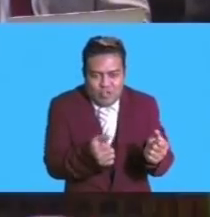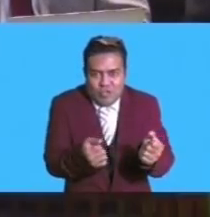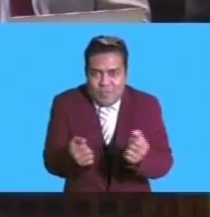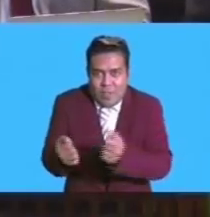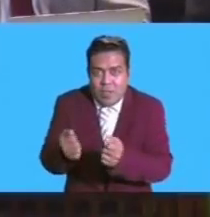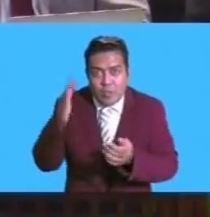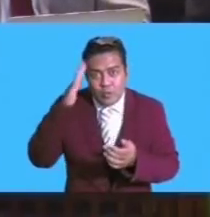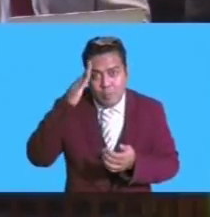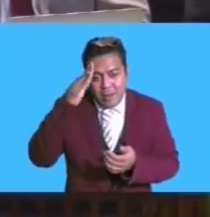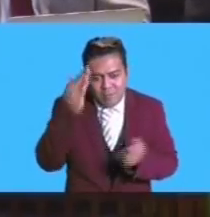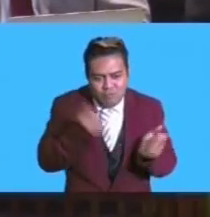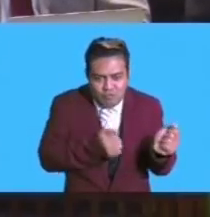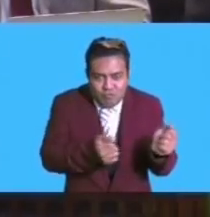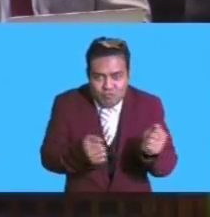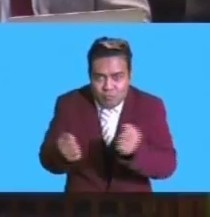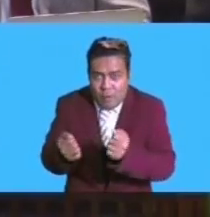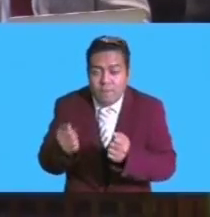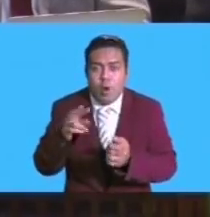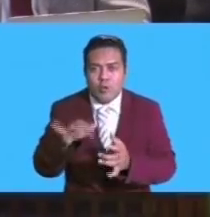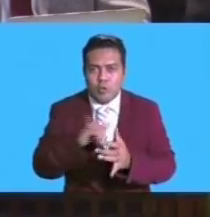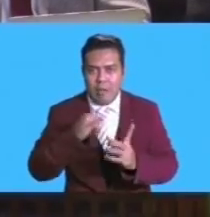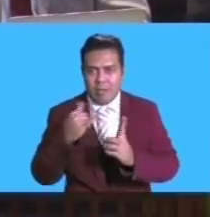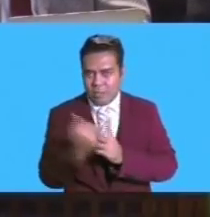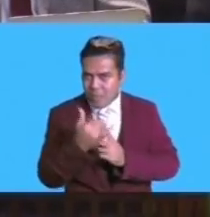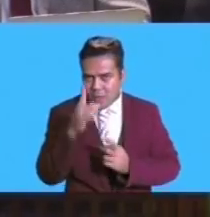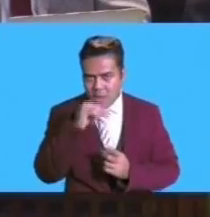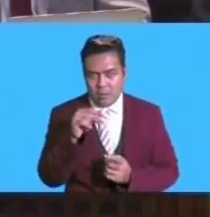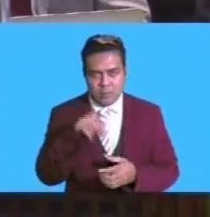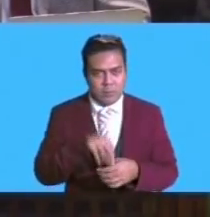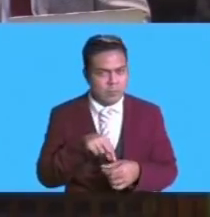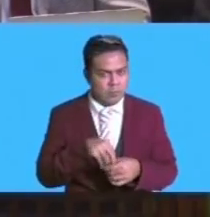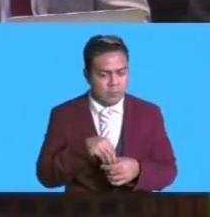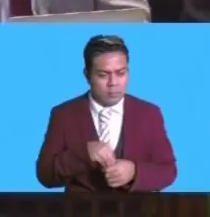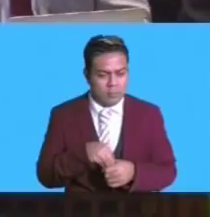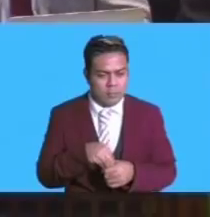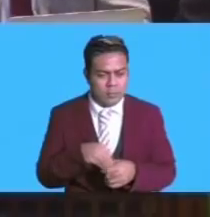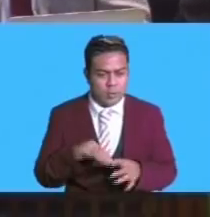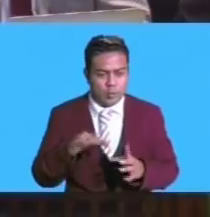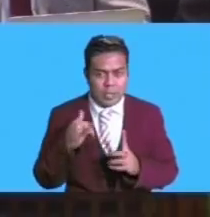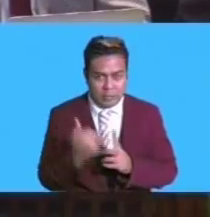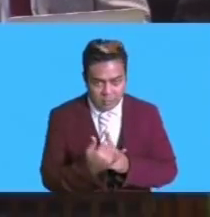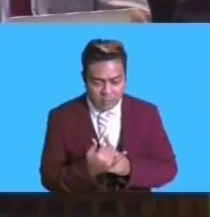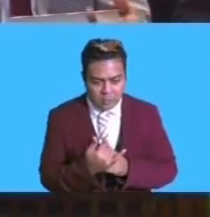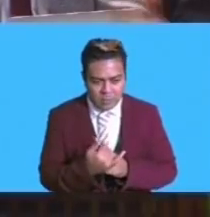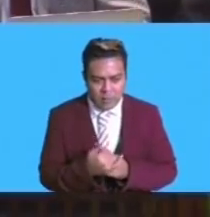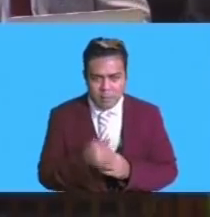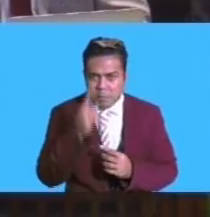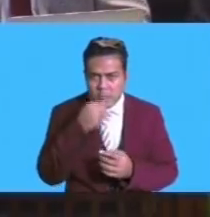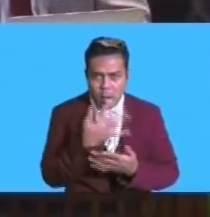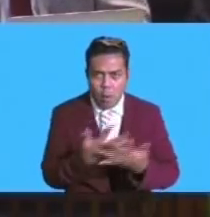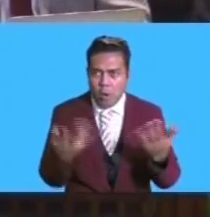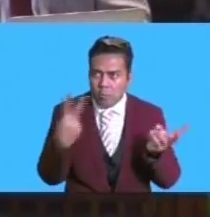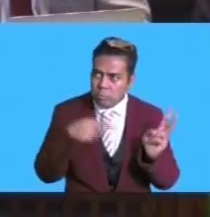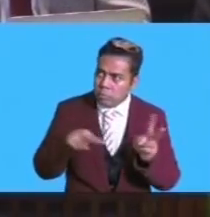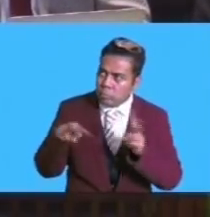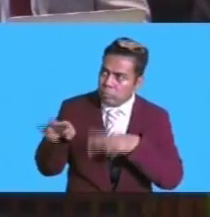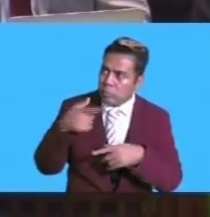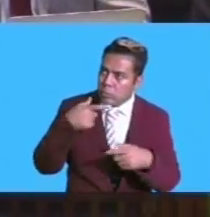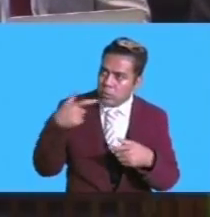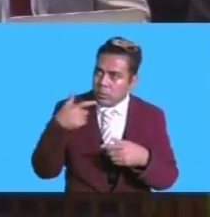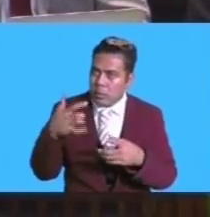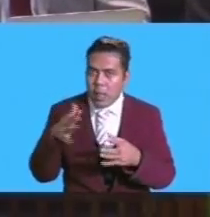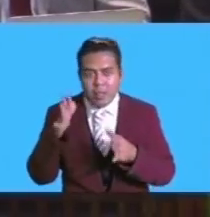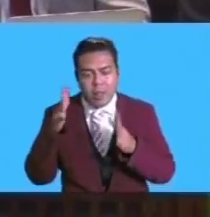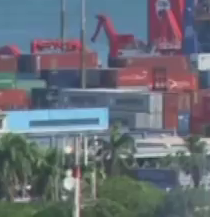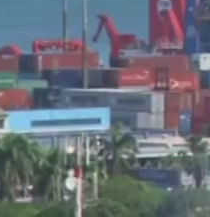of the economists are making statements without proper research, logic, and reasoning. Honorable Speaker said, Honorable Prasad said that the